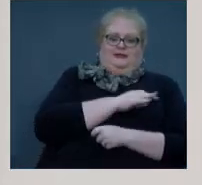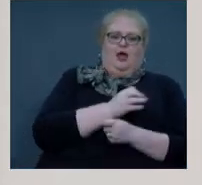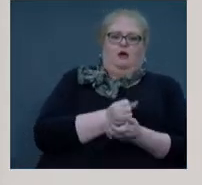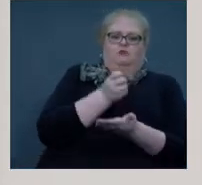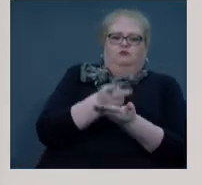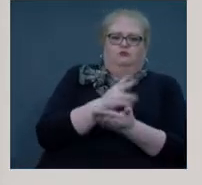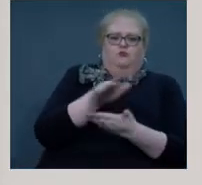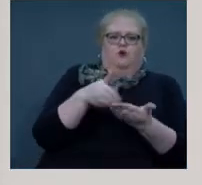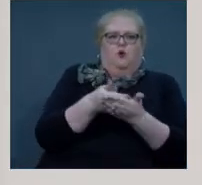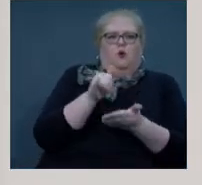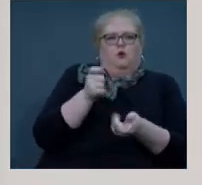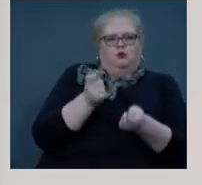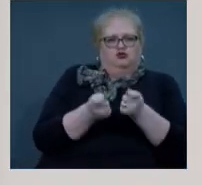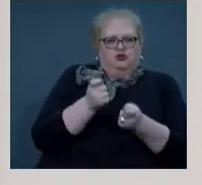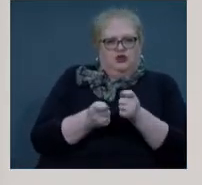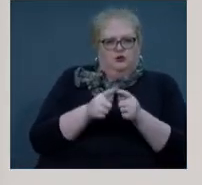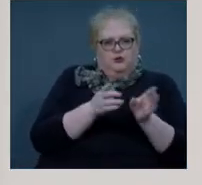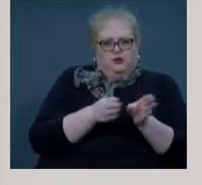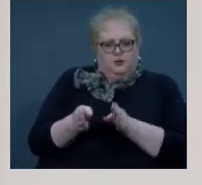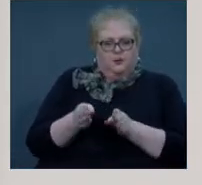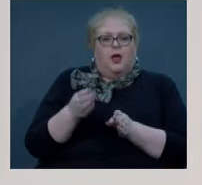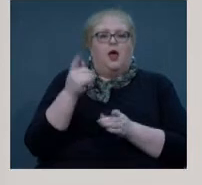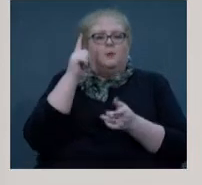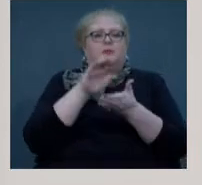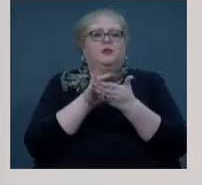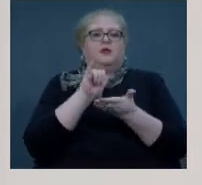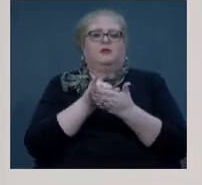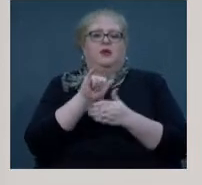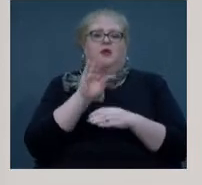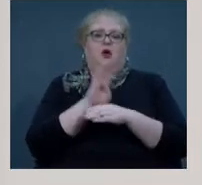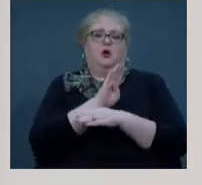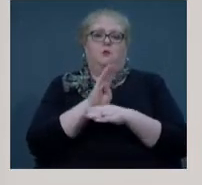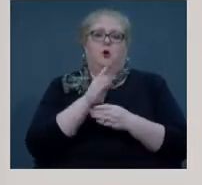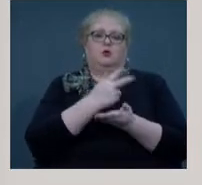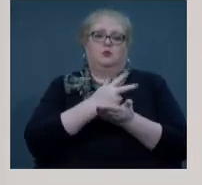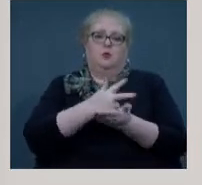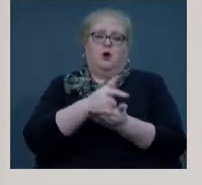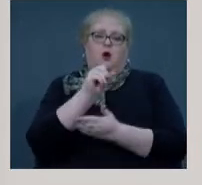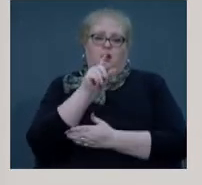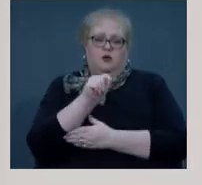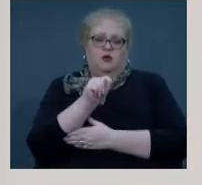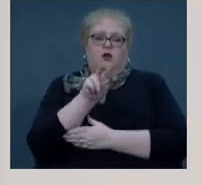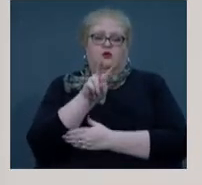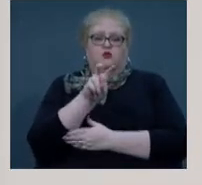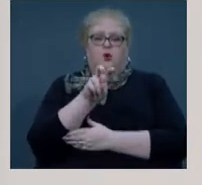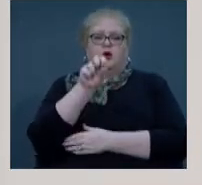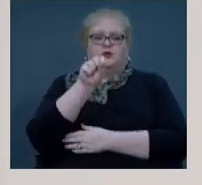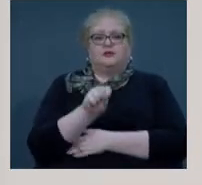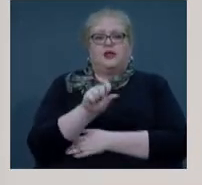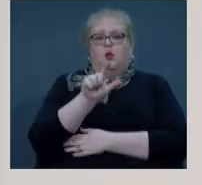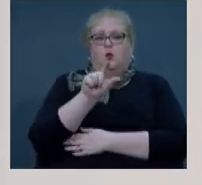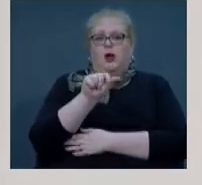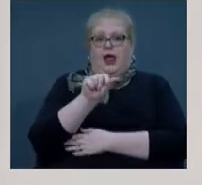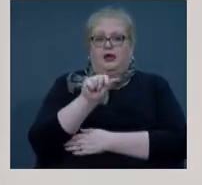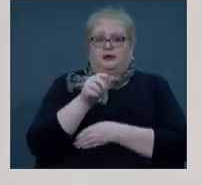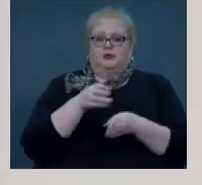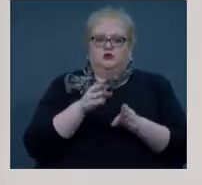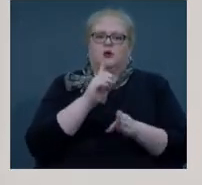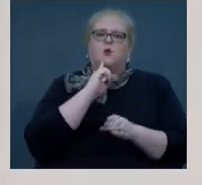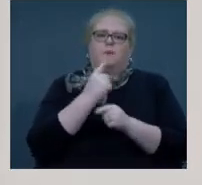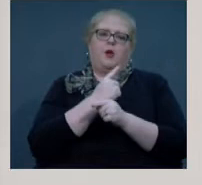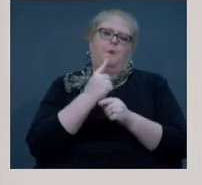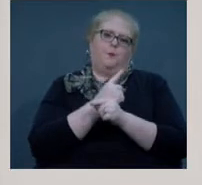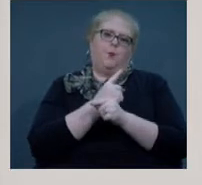plan. Staff believes the proposed commercial parking lot located on the UU zone property at 200 South Louisiana Street is an appropriate use